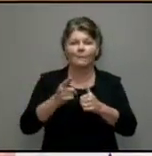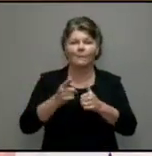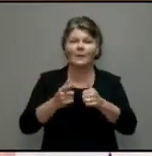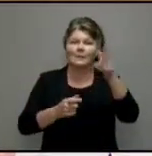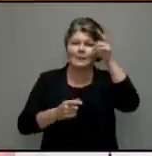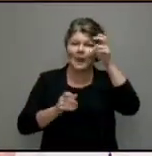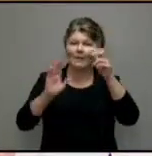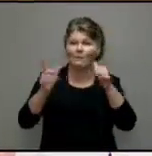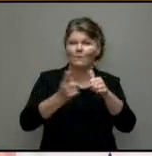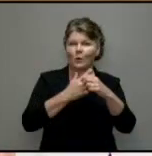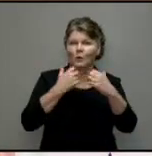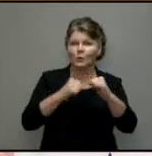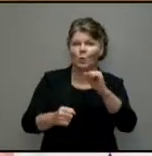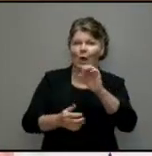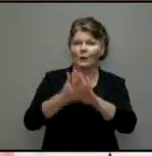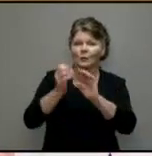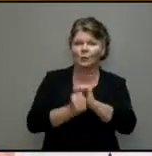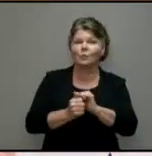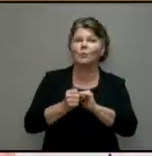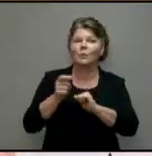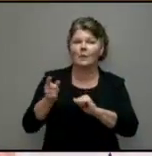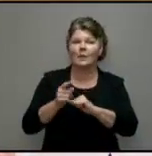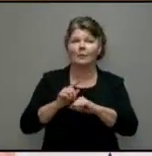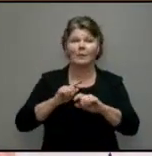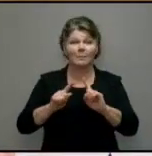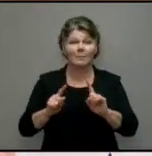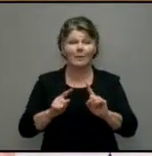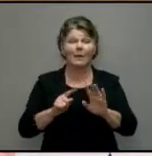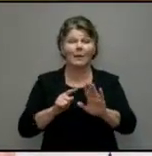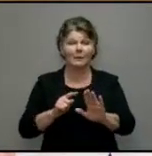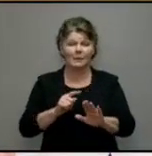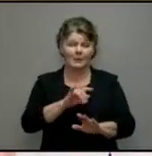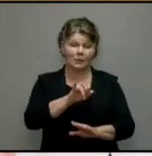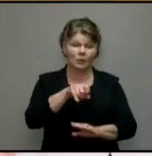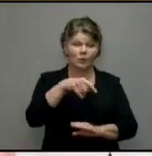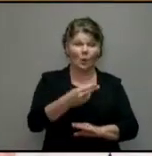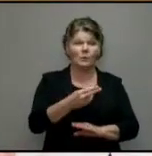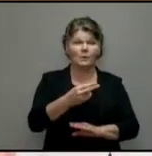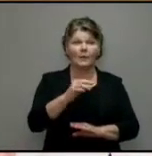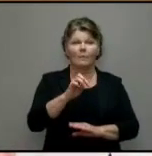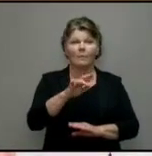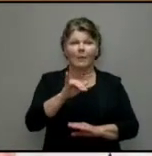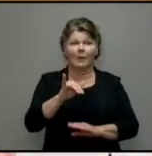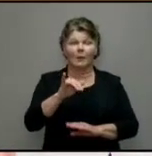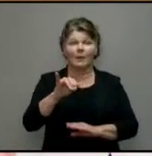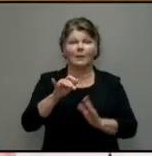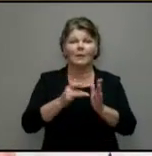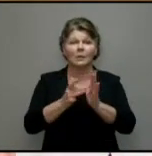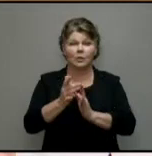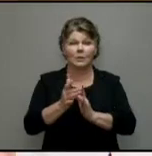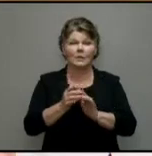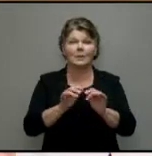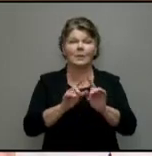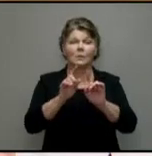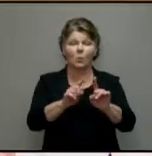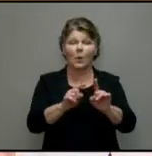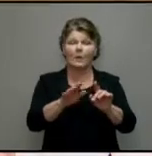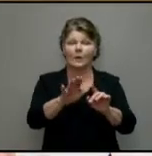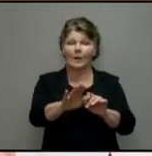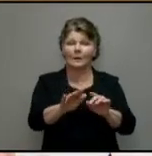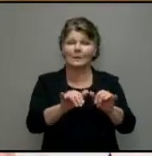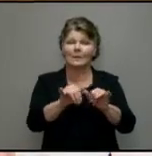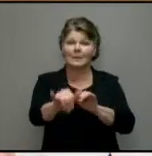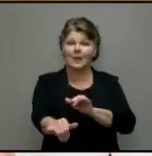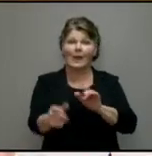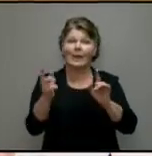But Joseph took Jesus and Mary to their place in Egypt, where they stayed until Herod died. Do you see what